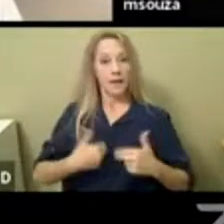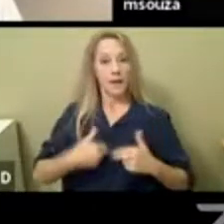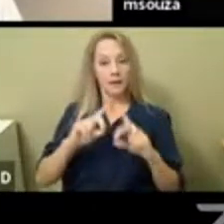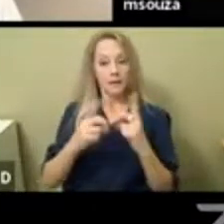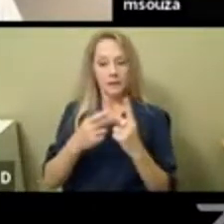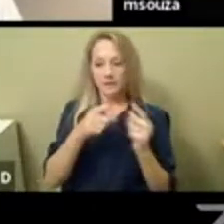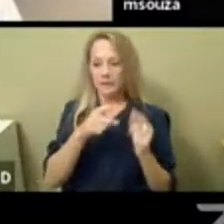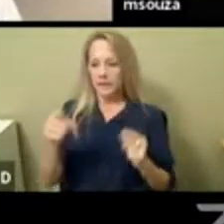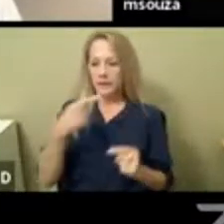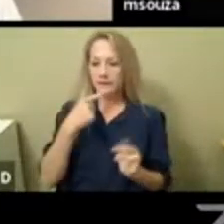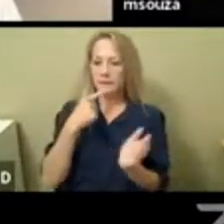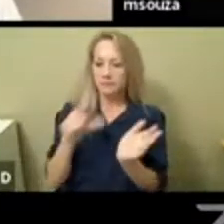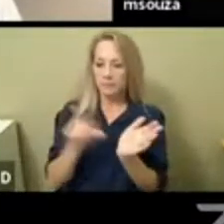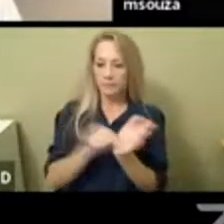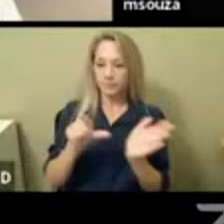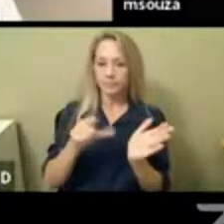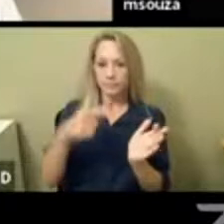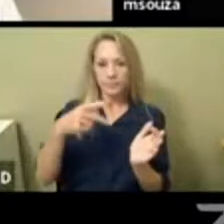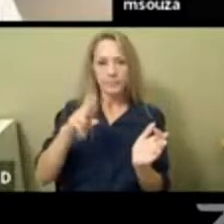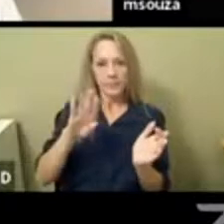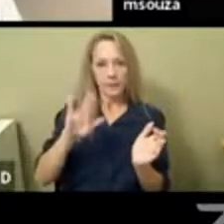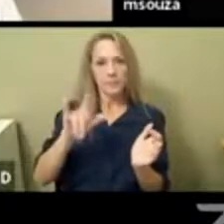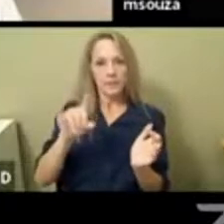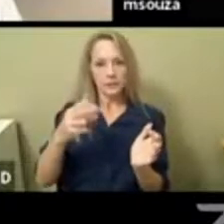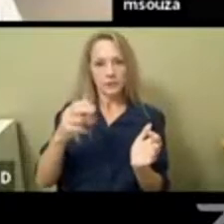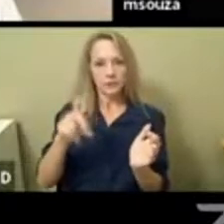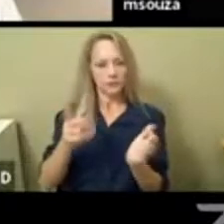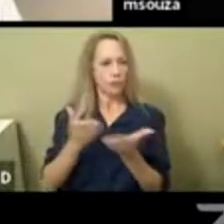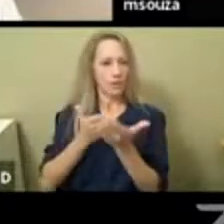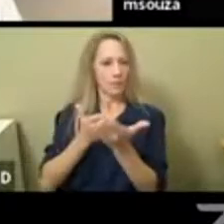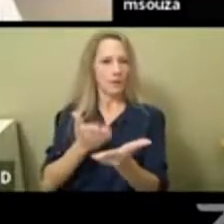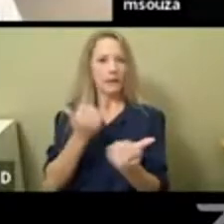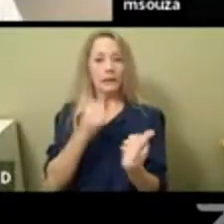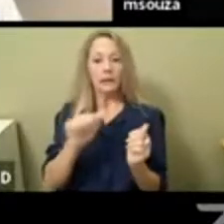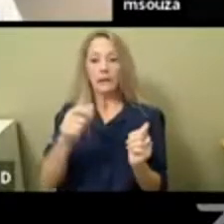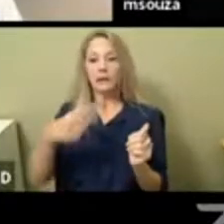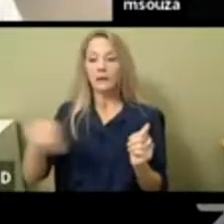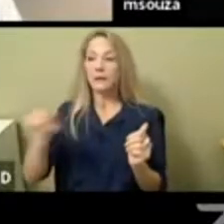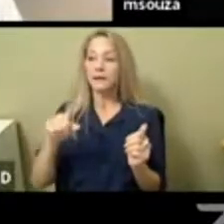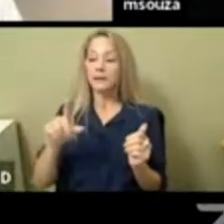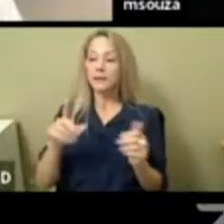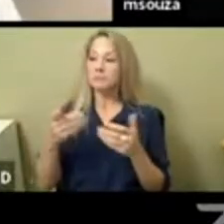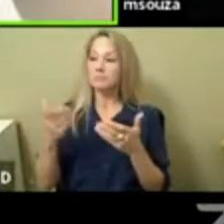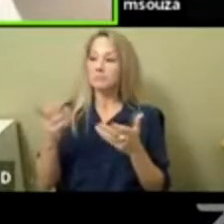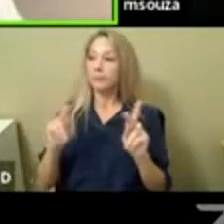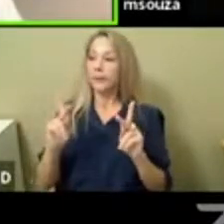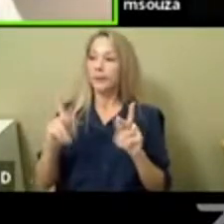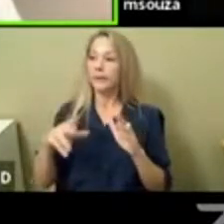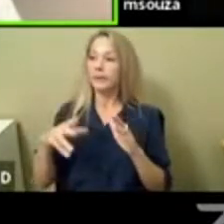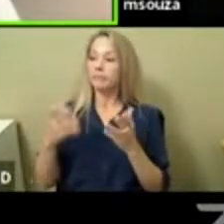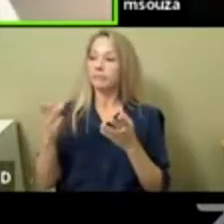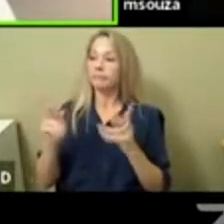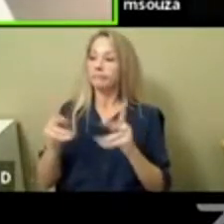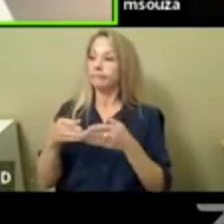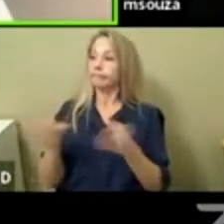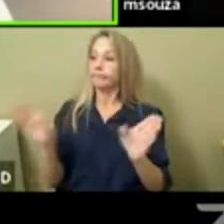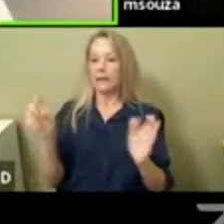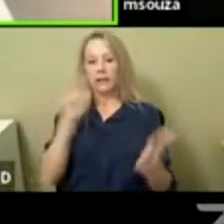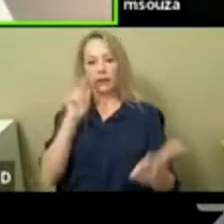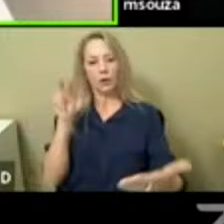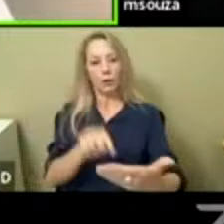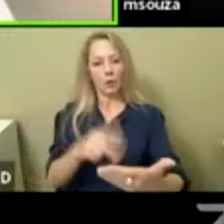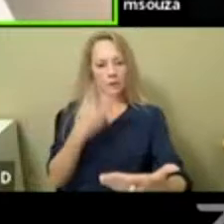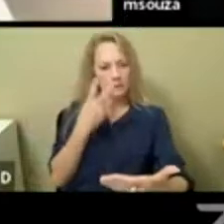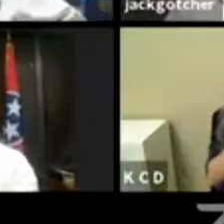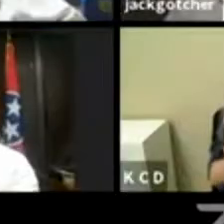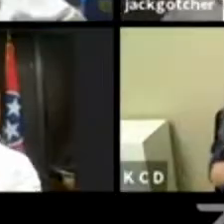published when something like that is recommended, so that any member of the public can see. That would be great. Whatever the source